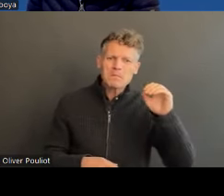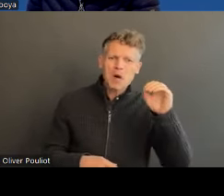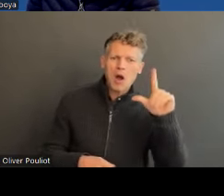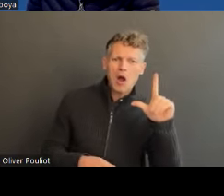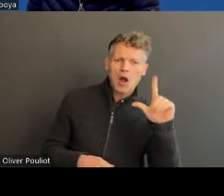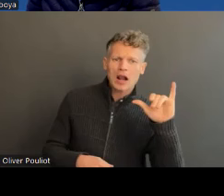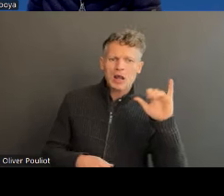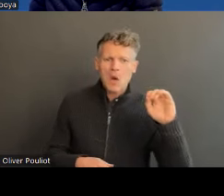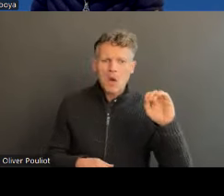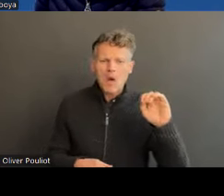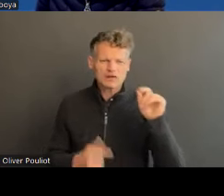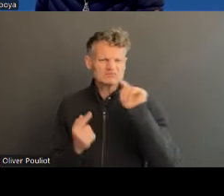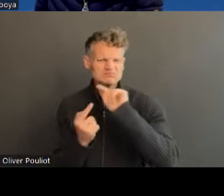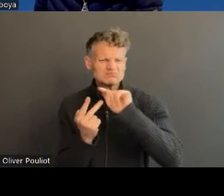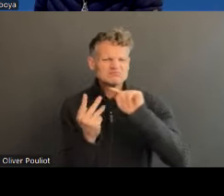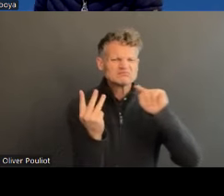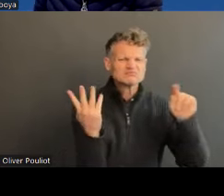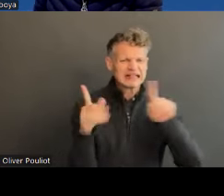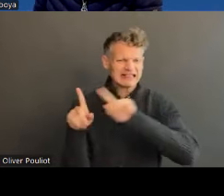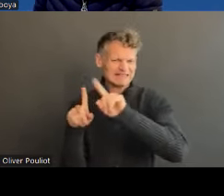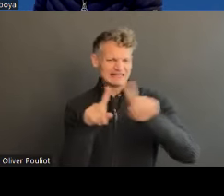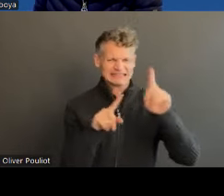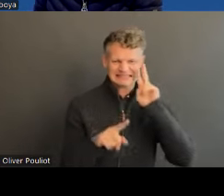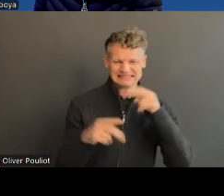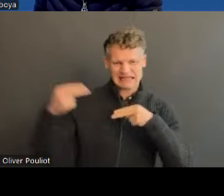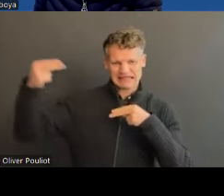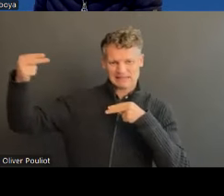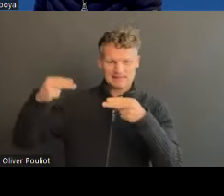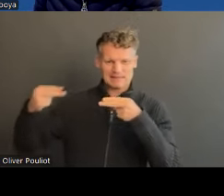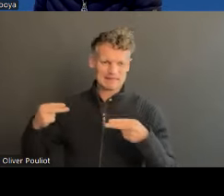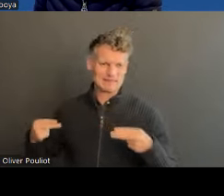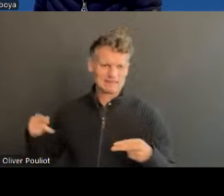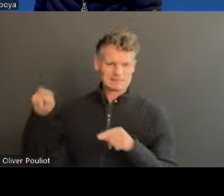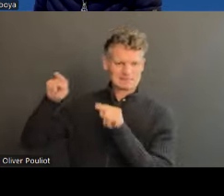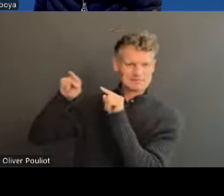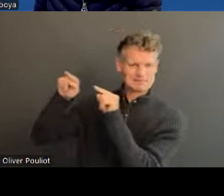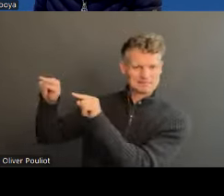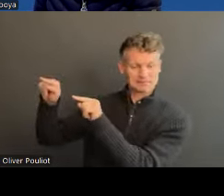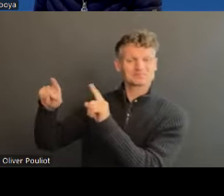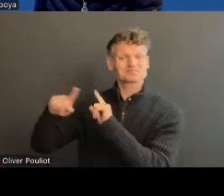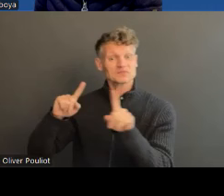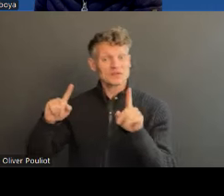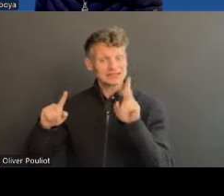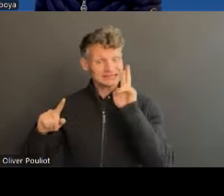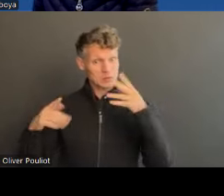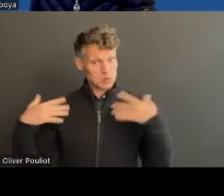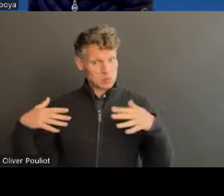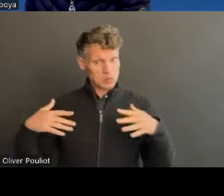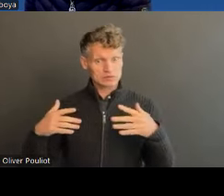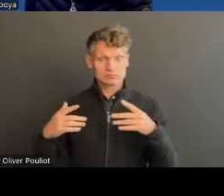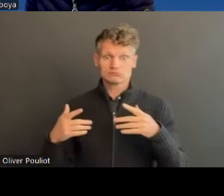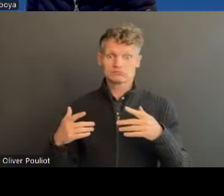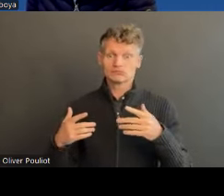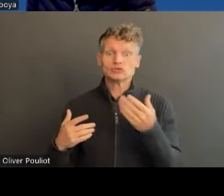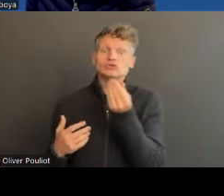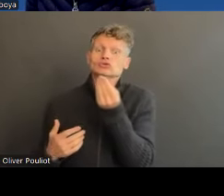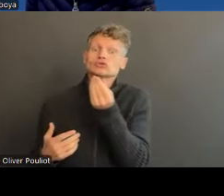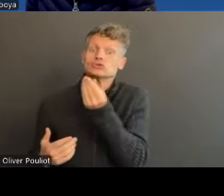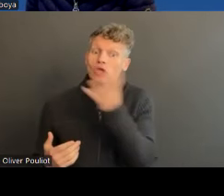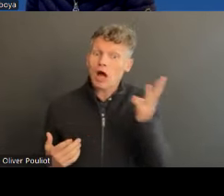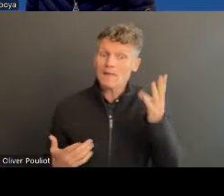poliomyelitis, and also is highlighting some achievements in this region regarding, for example, neglected tropical